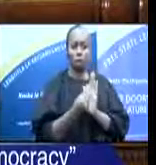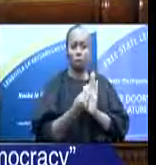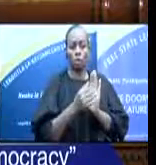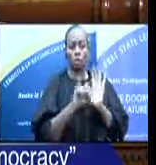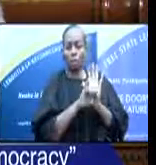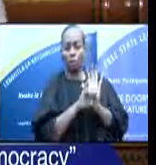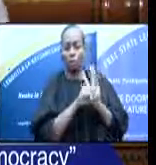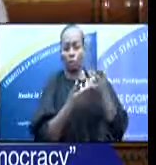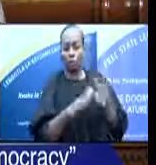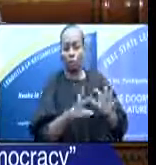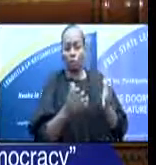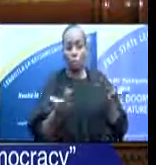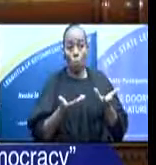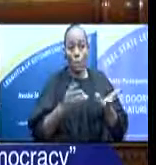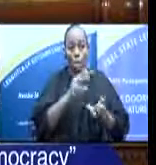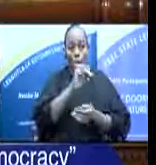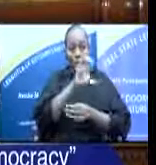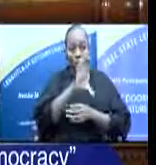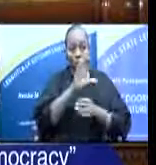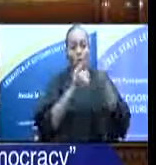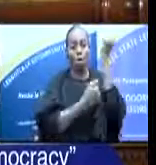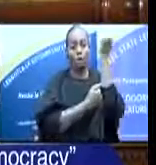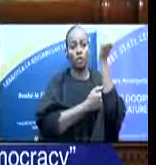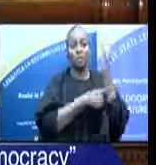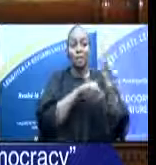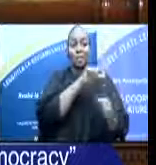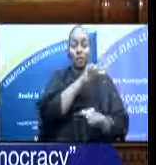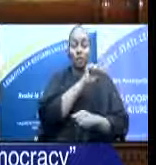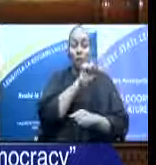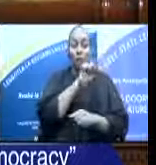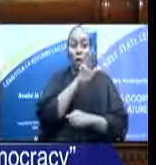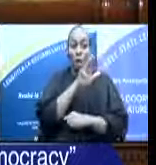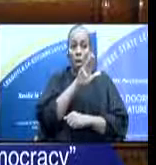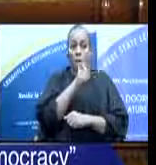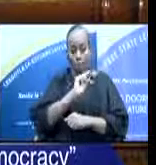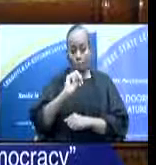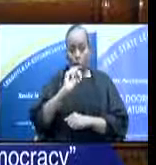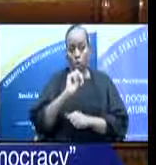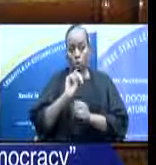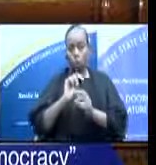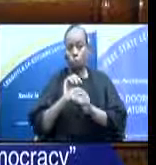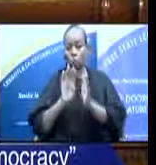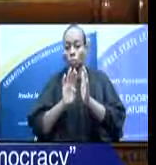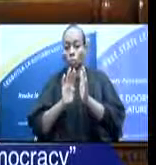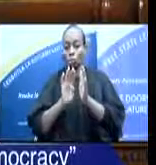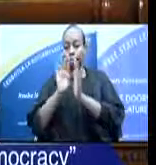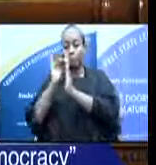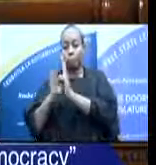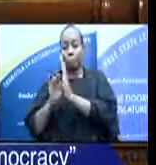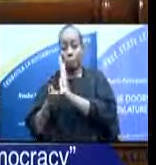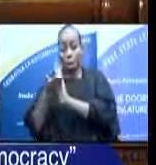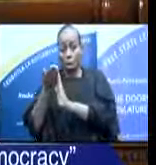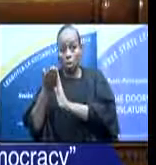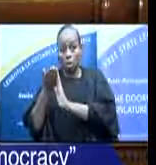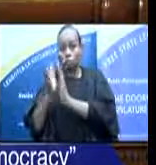the MSD's office from 9.7 million in 2019 to 12.4 million in the new financial year.